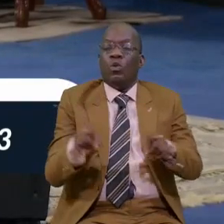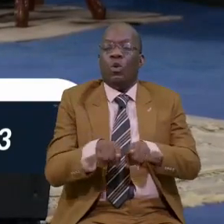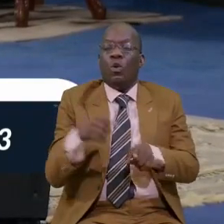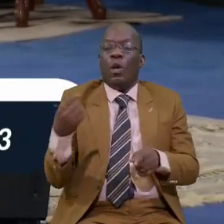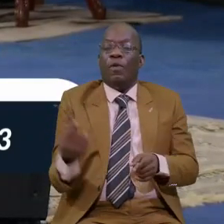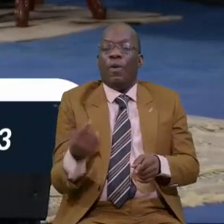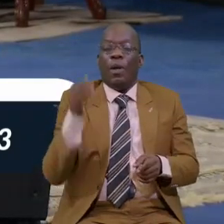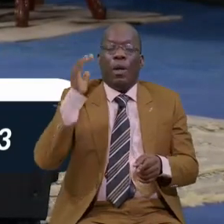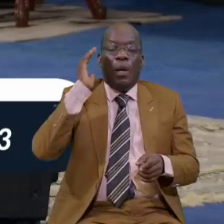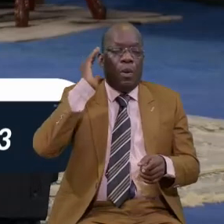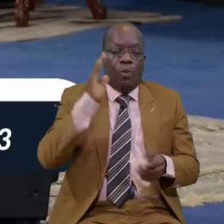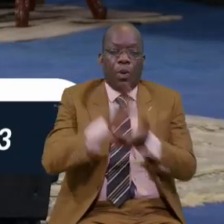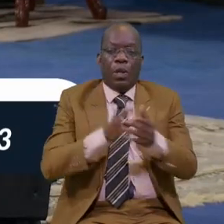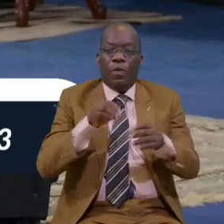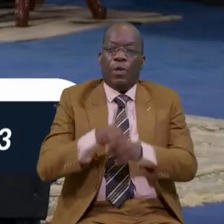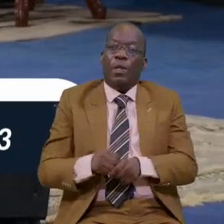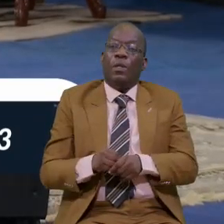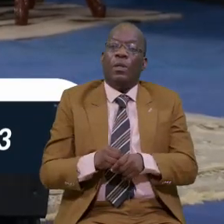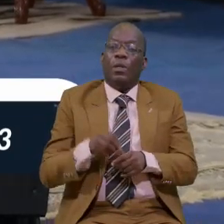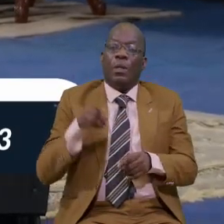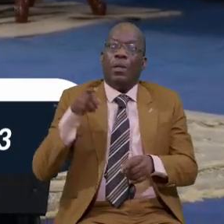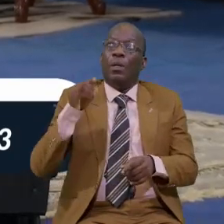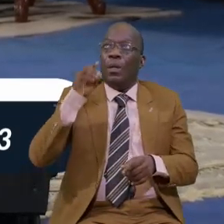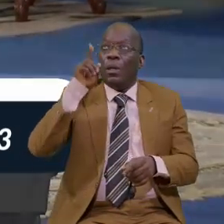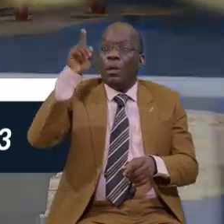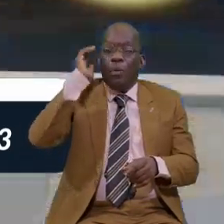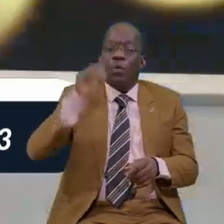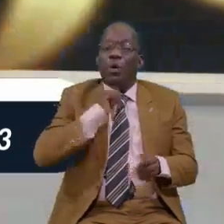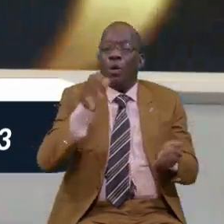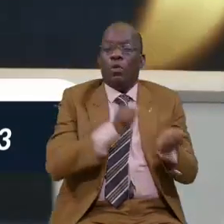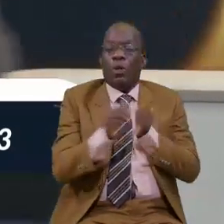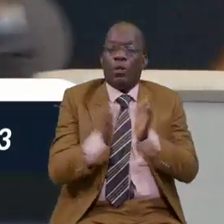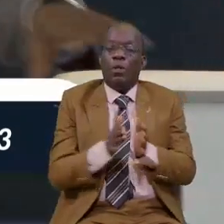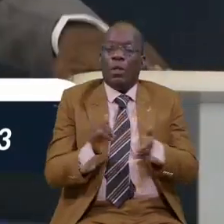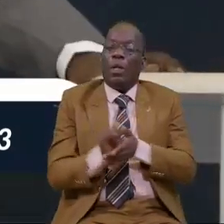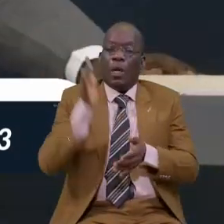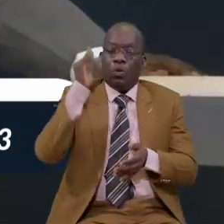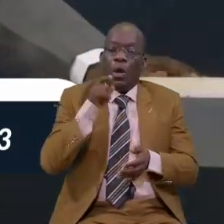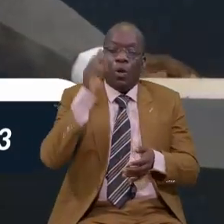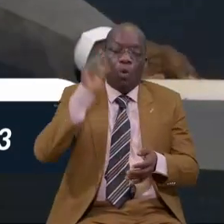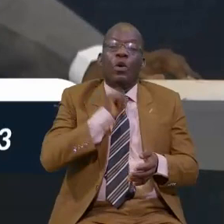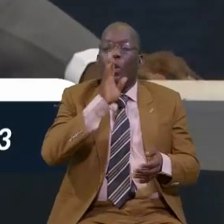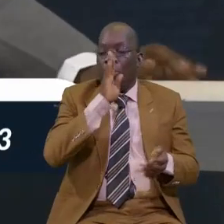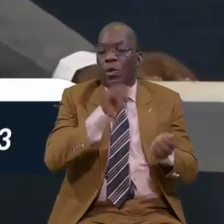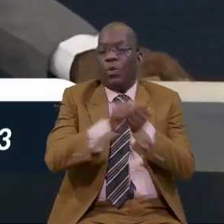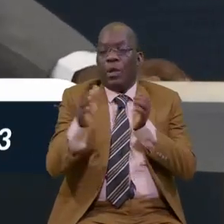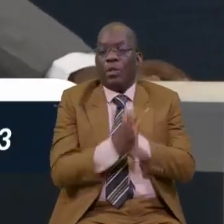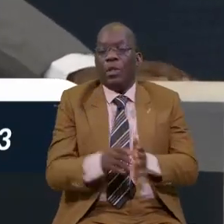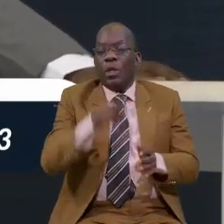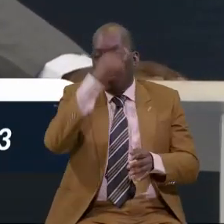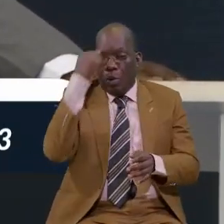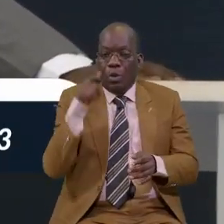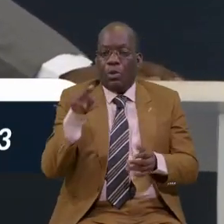him shall not perish. That's why you will not perish. Because you believe on him and you keep